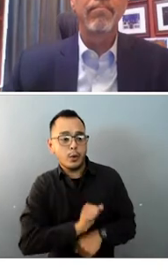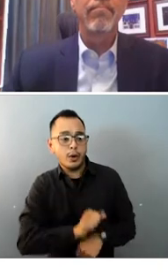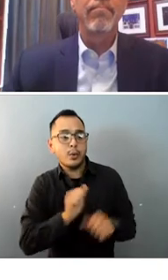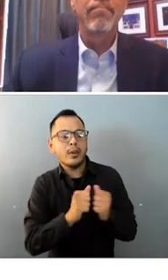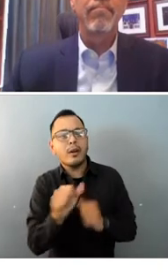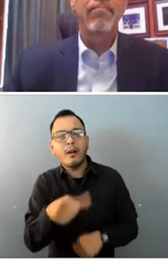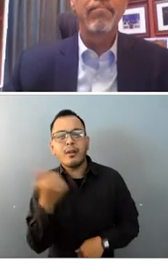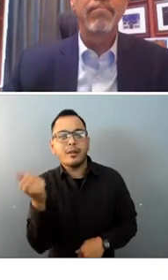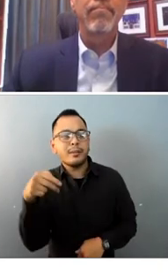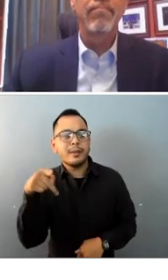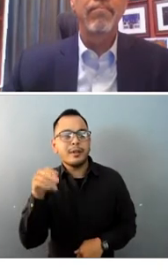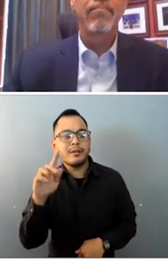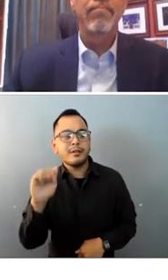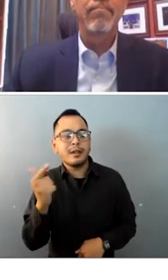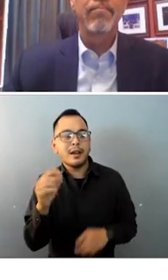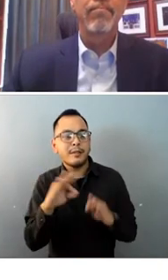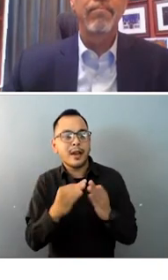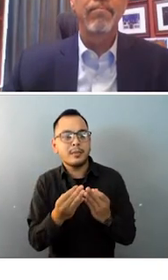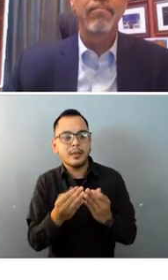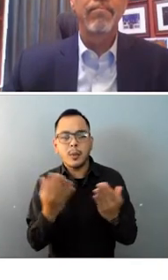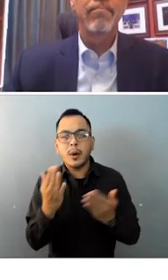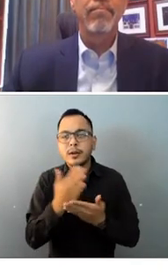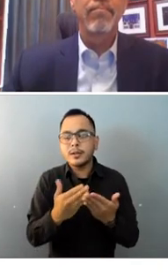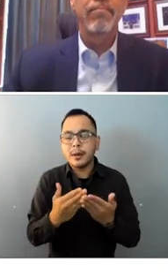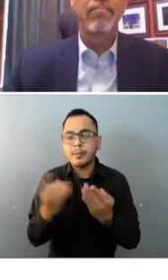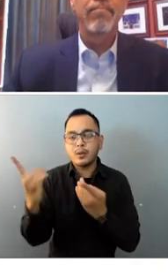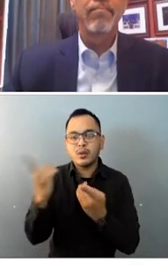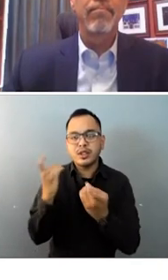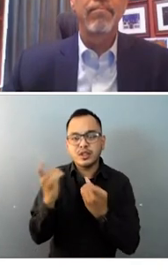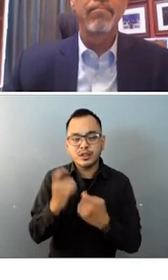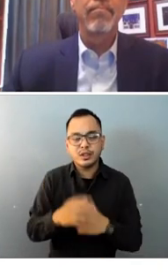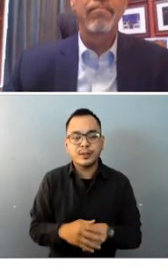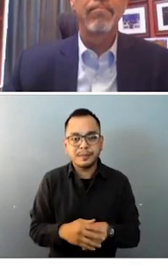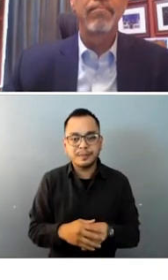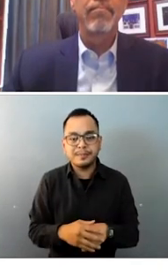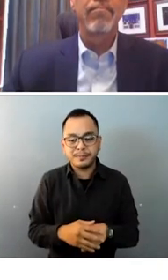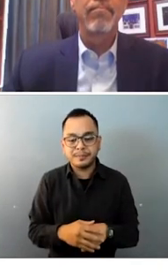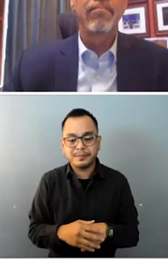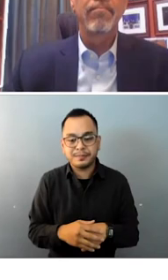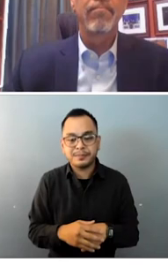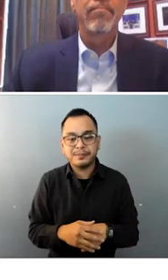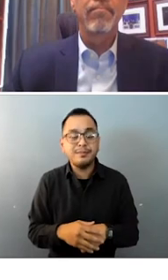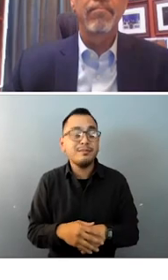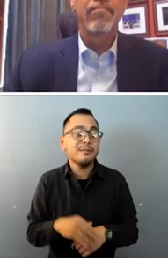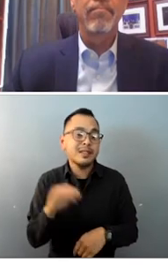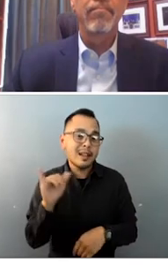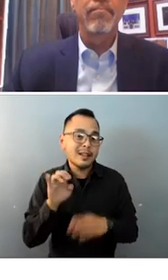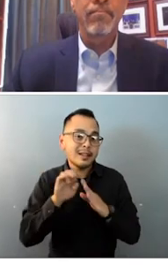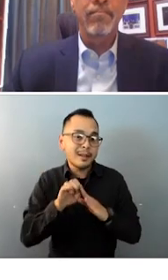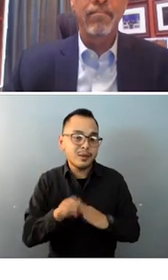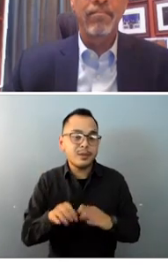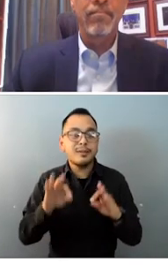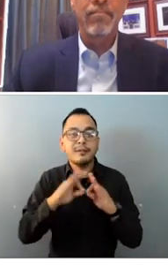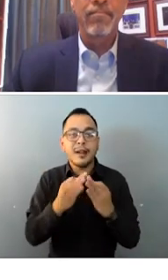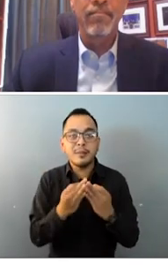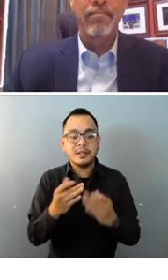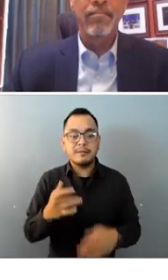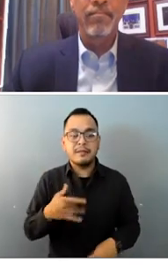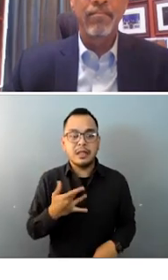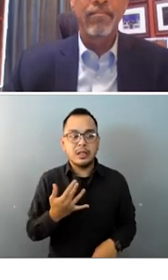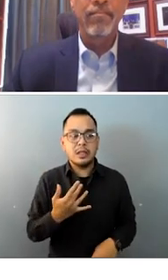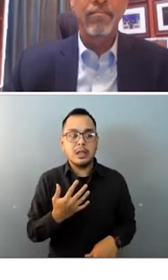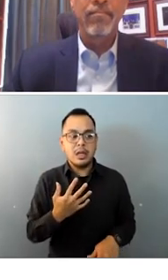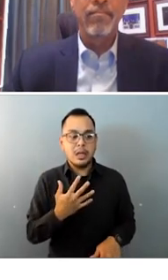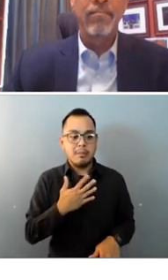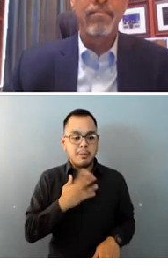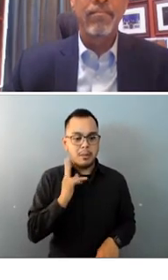working with other PFLAG families, what are some of the questions that they ask? You're going to your point that families sometimes feel like they're sort of